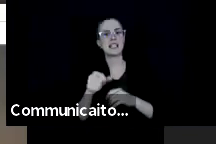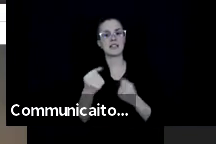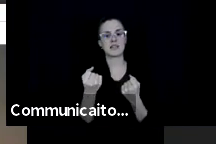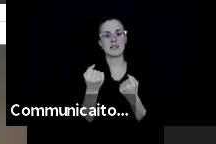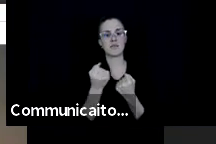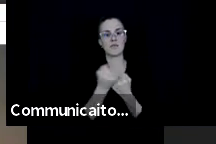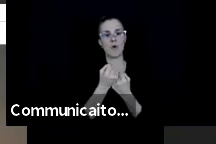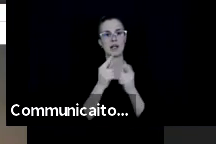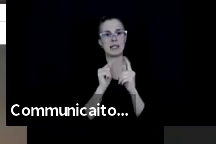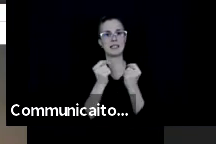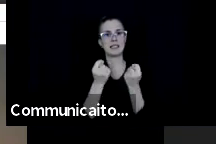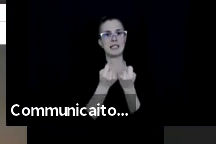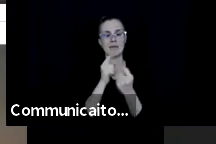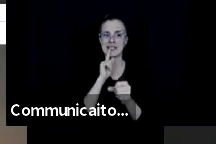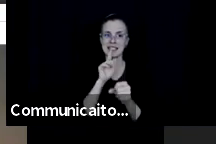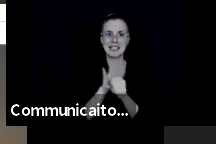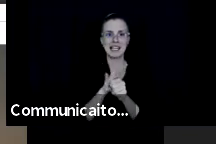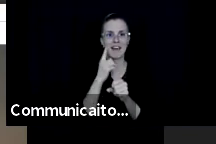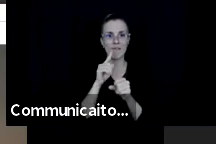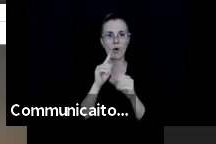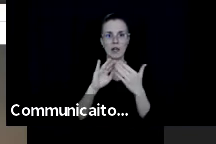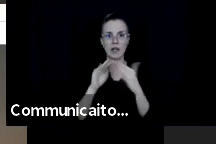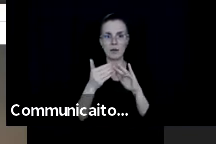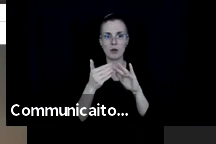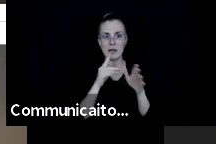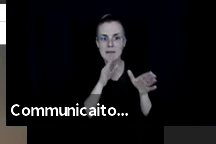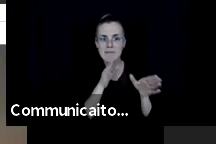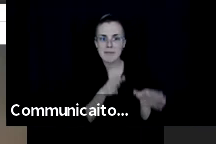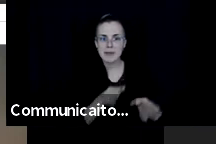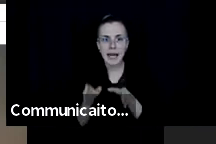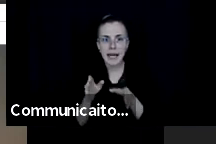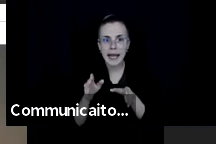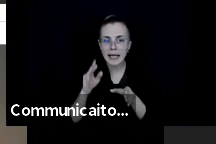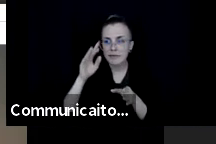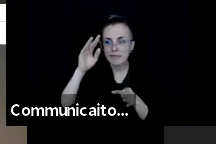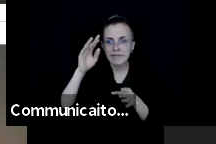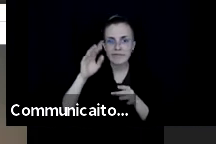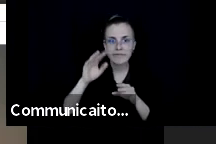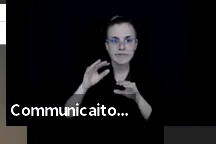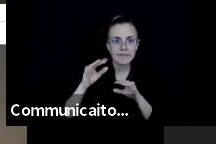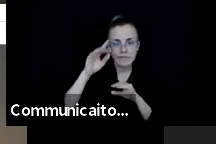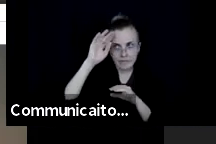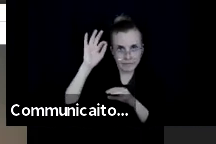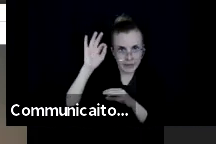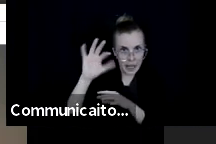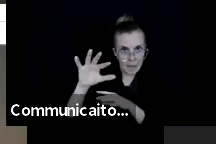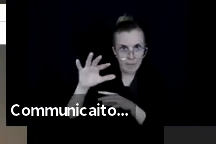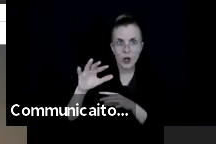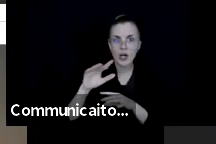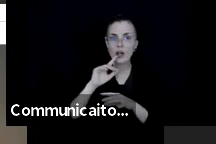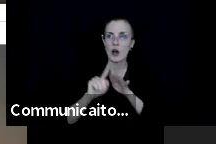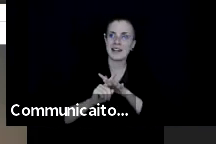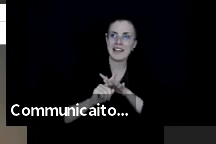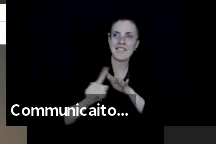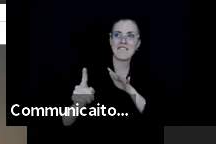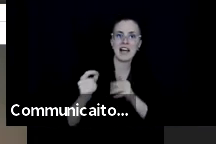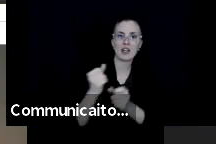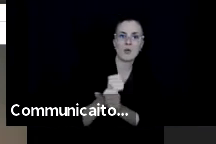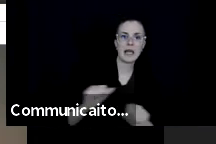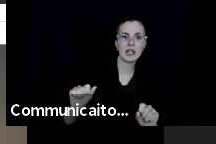community planning, assist by providing input on evacuation and communication through drills and